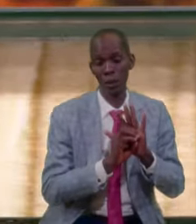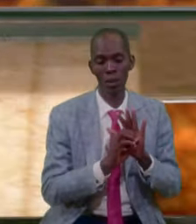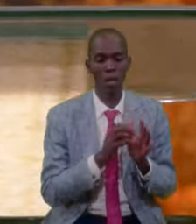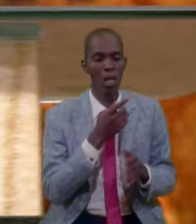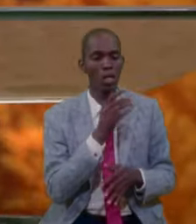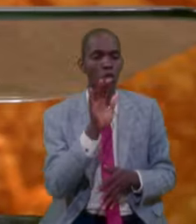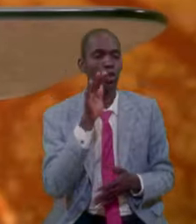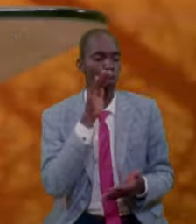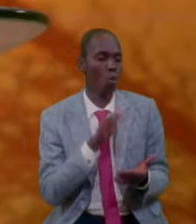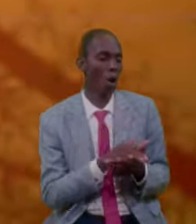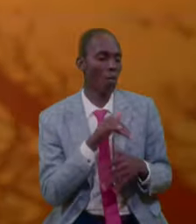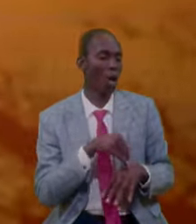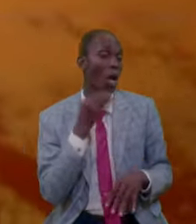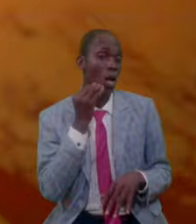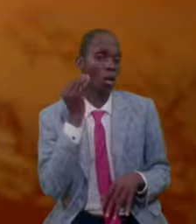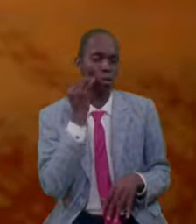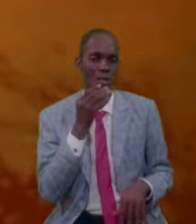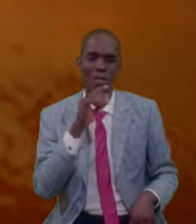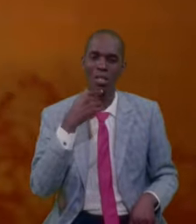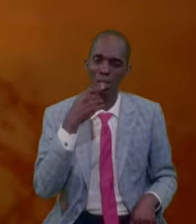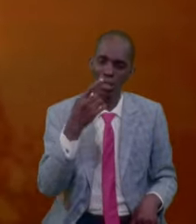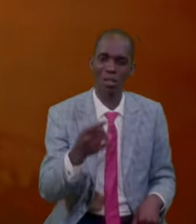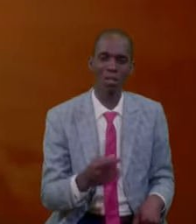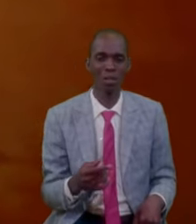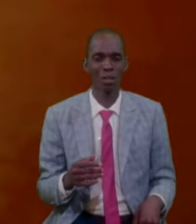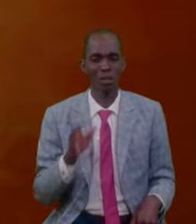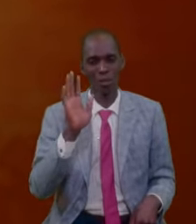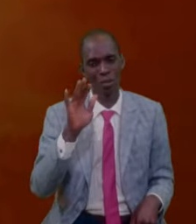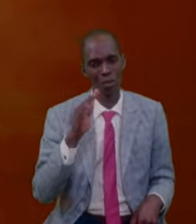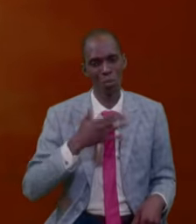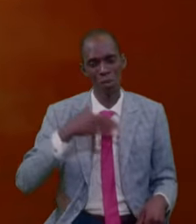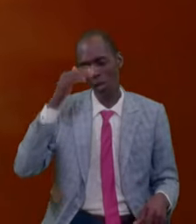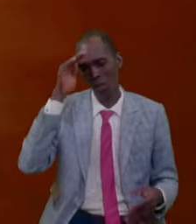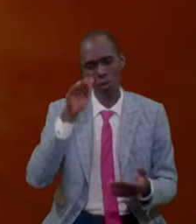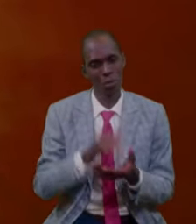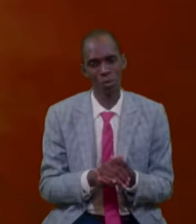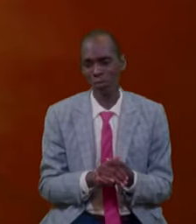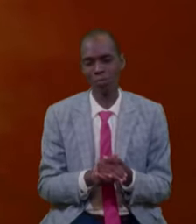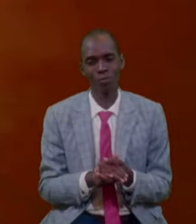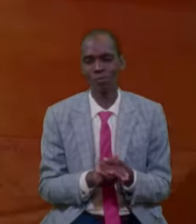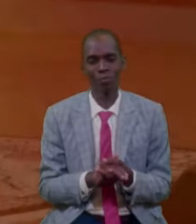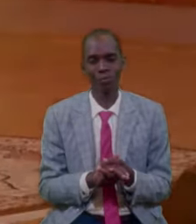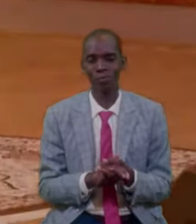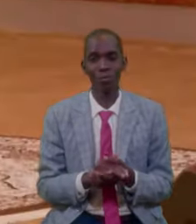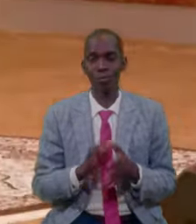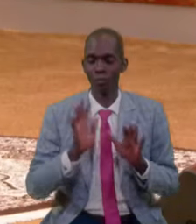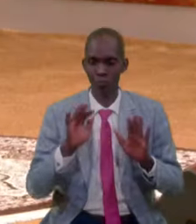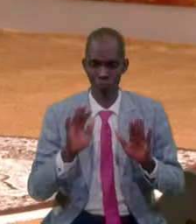home will say, my husband, this is just who I